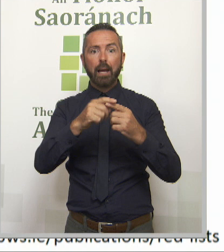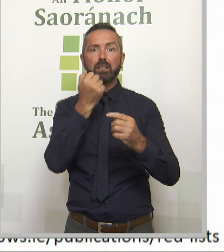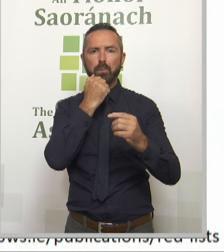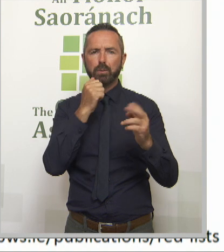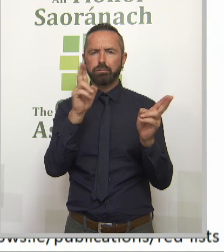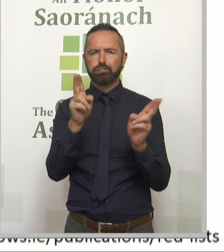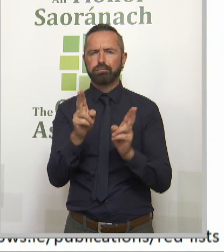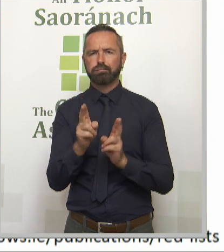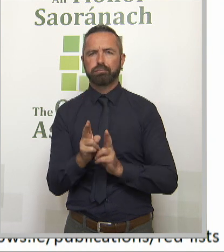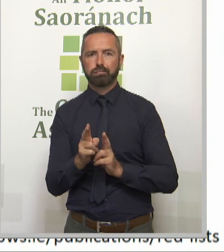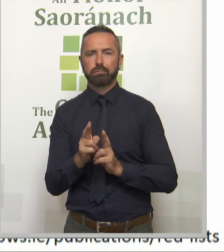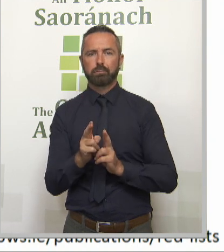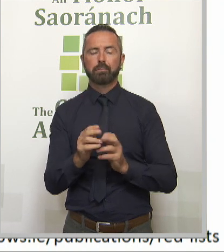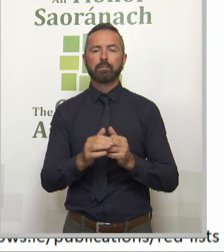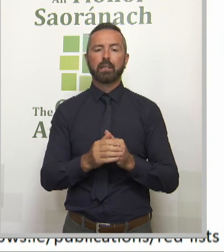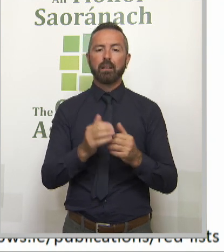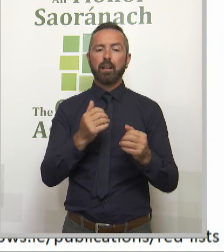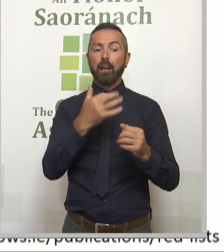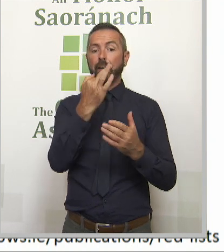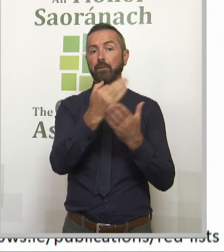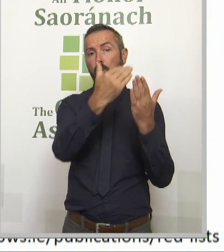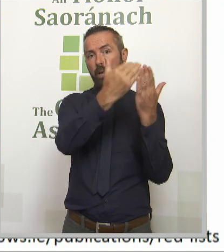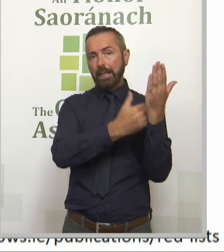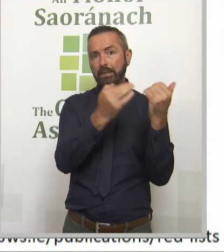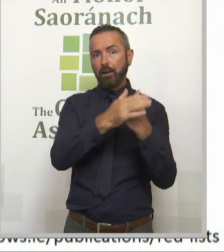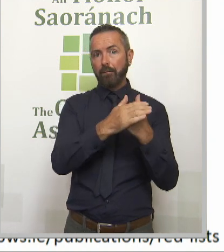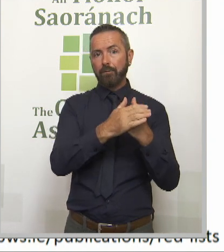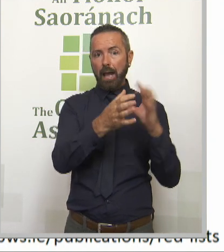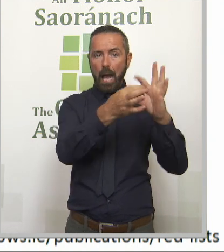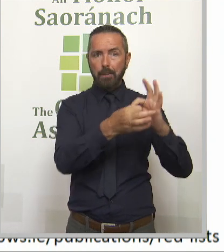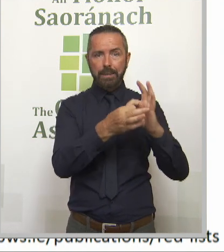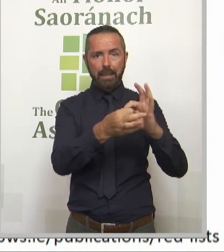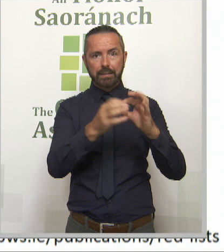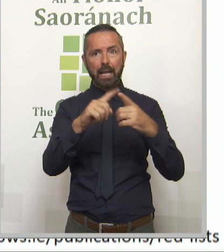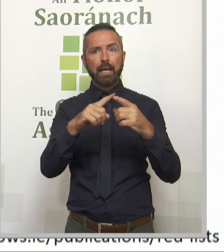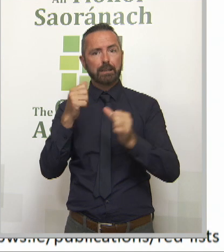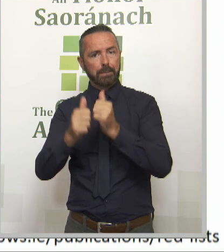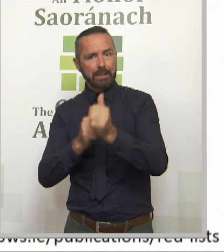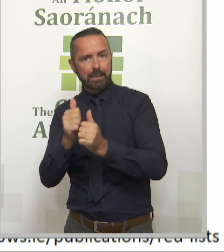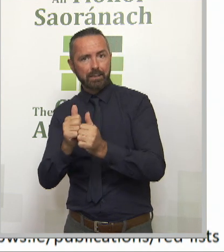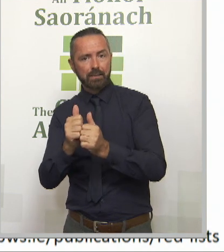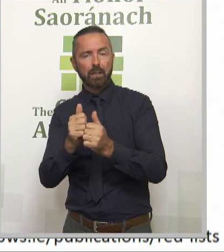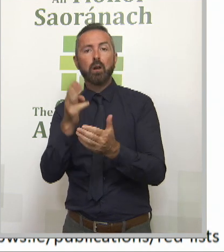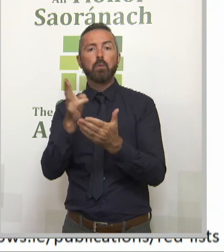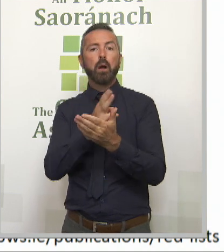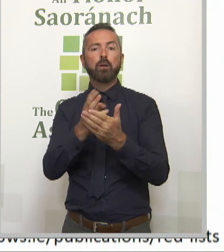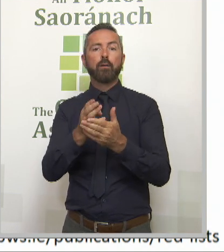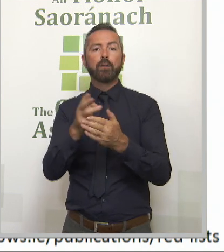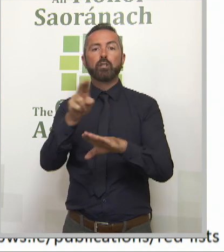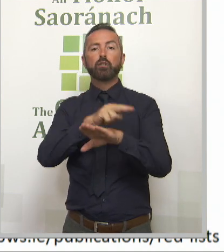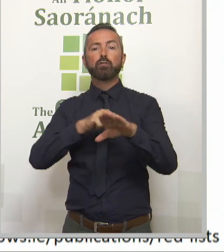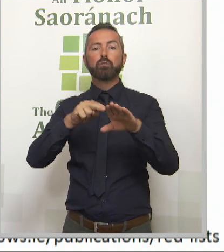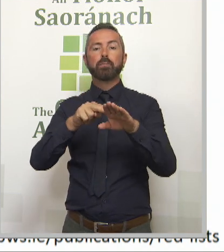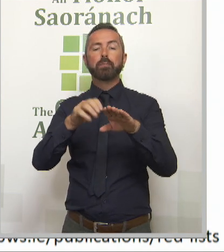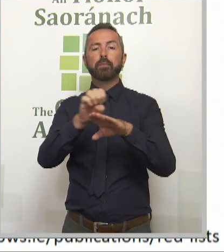And there are a number of lists of such habitats and species. For example, as part of European directives, but also at an international level